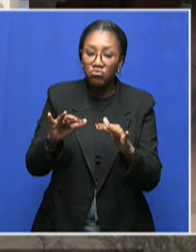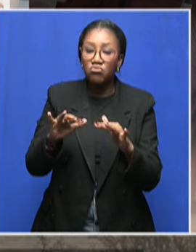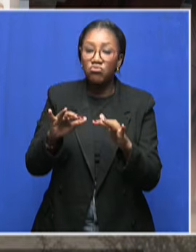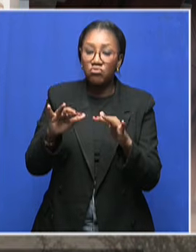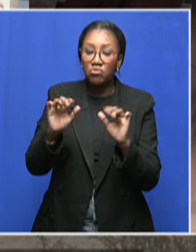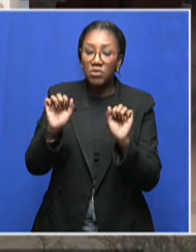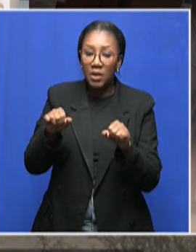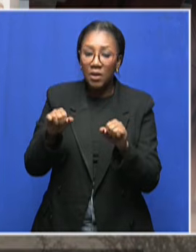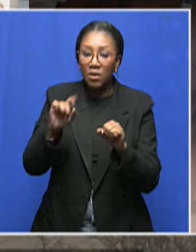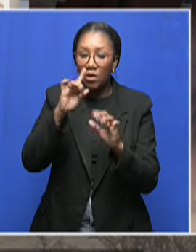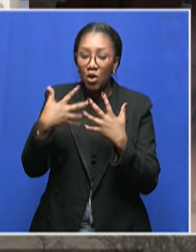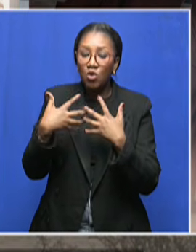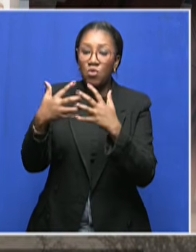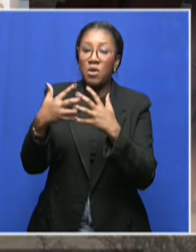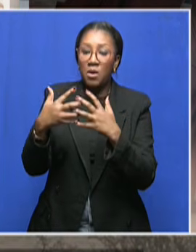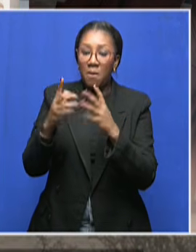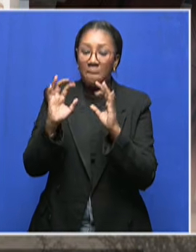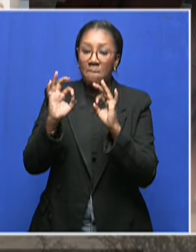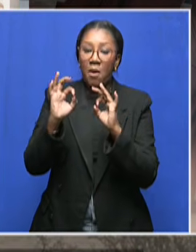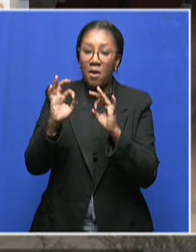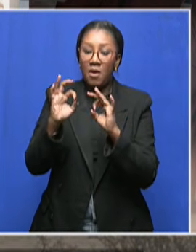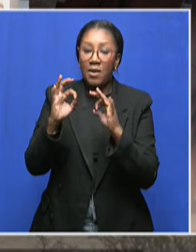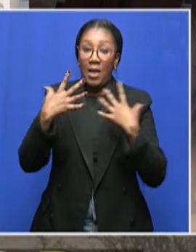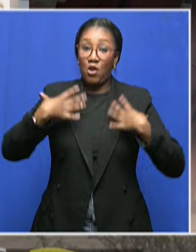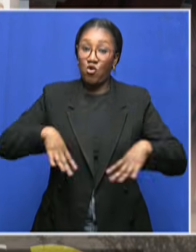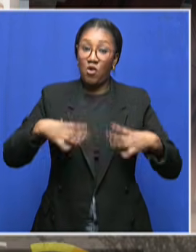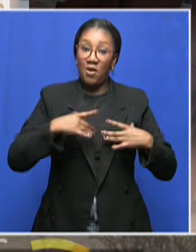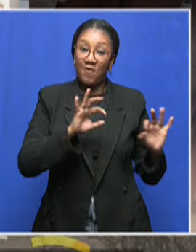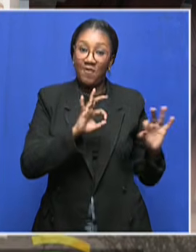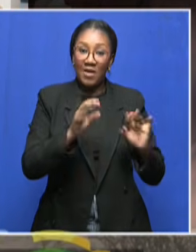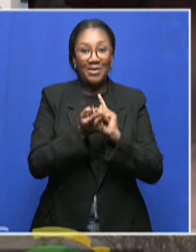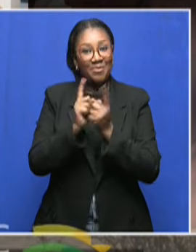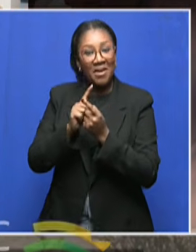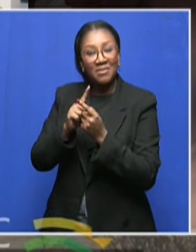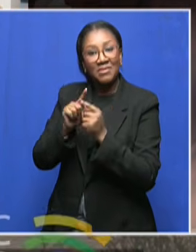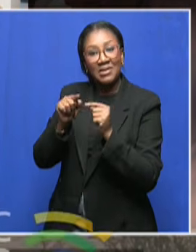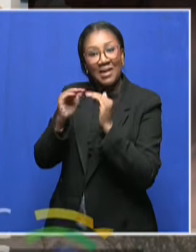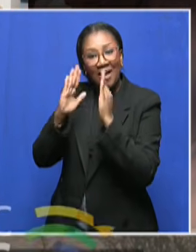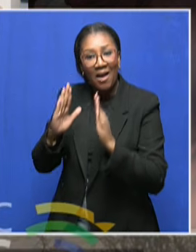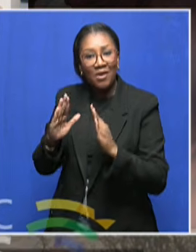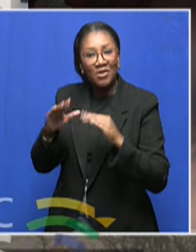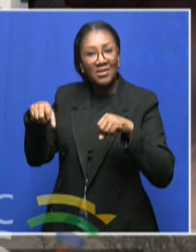that's, in fashion we'd say wearable, but in design we would say,